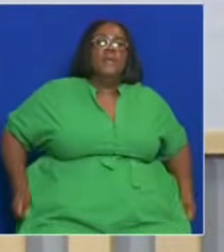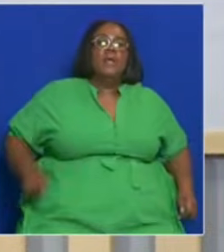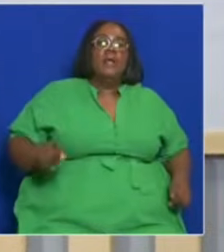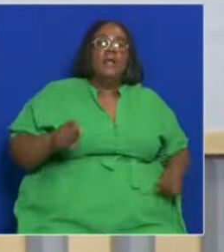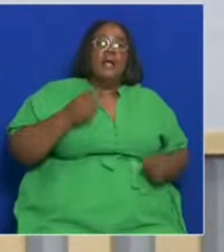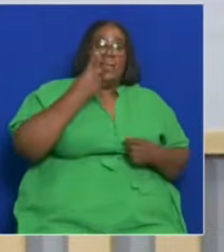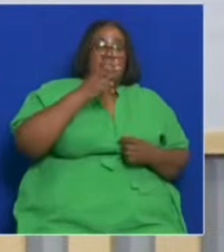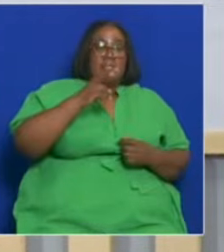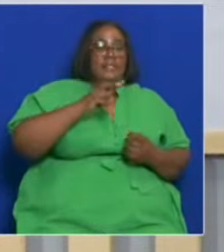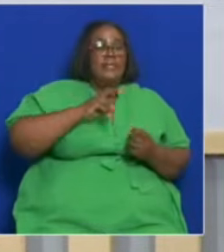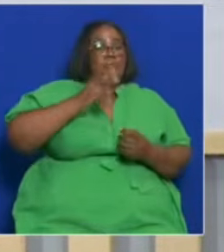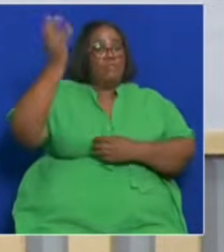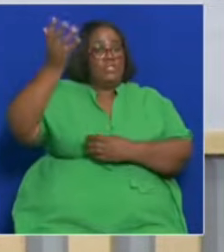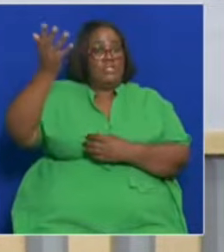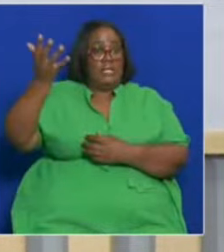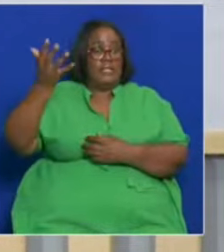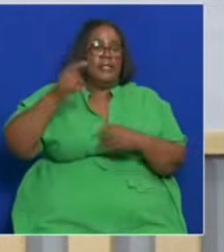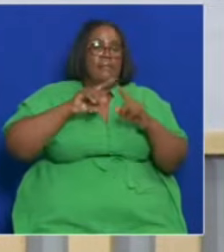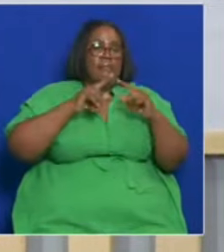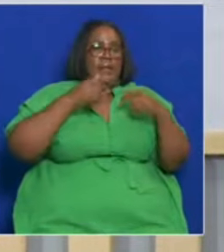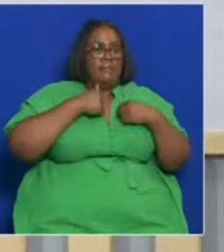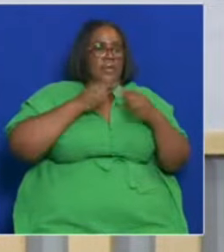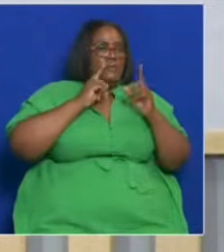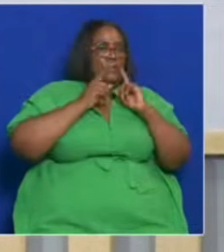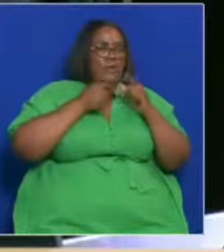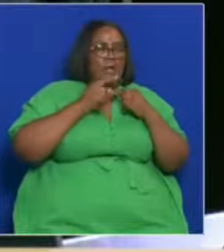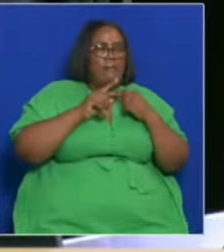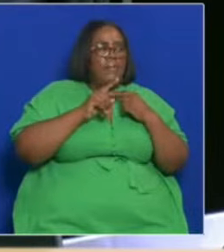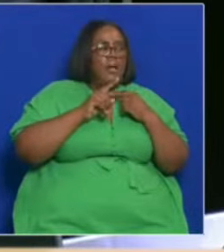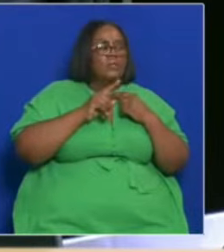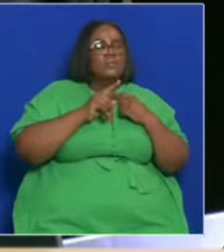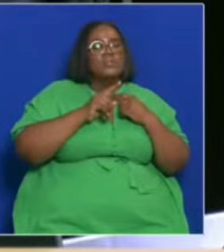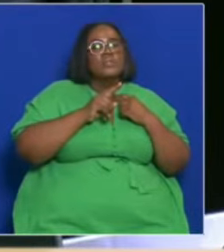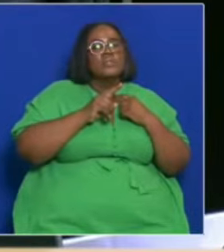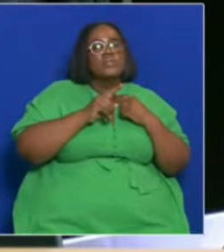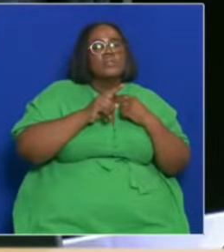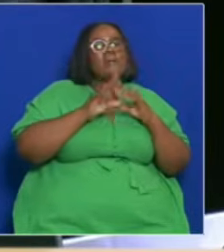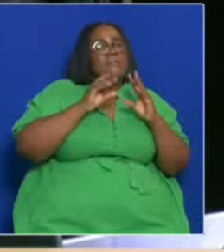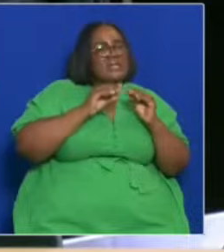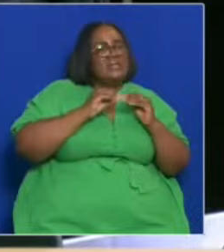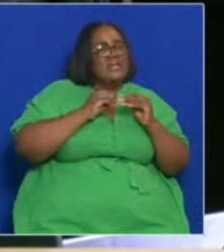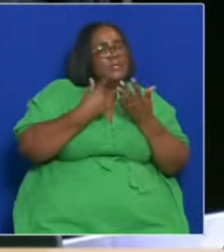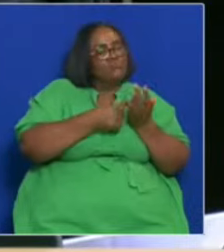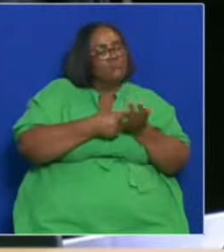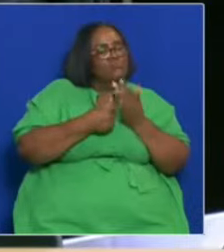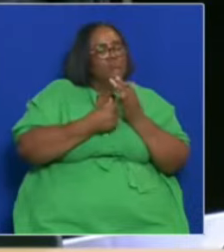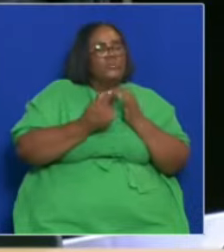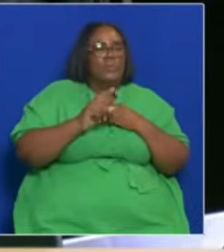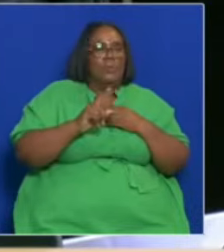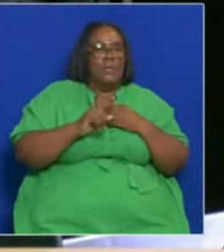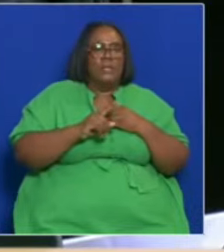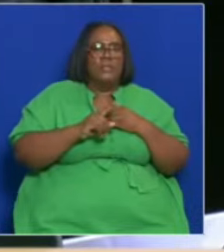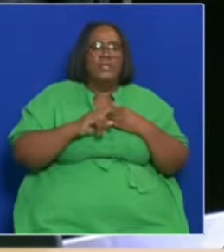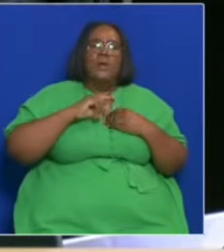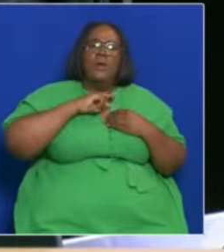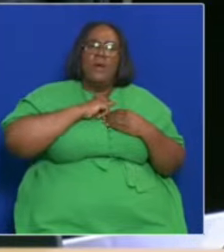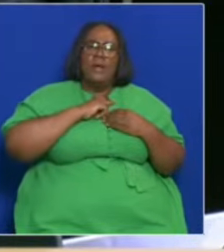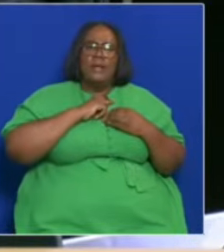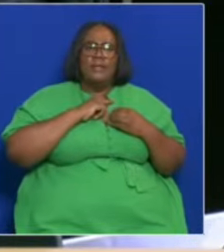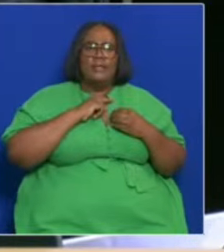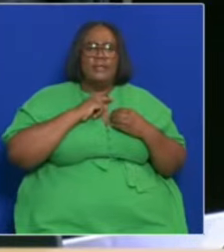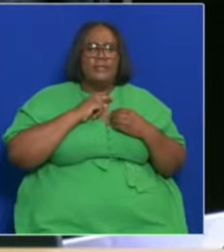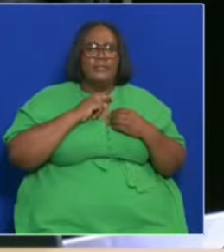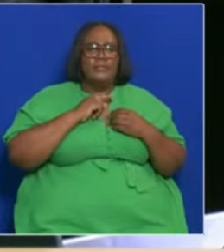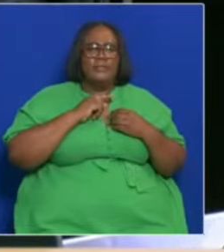it. But how can that be? How can it be that when the testimony of